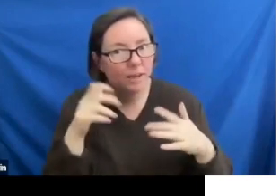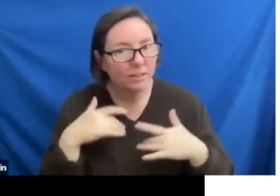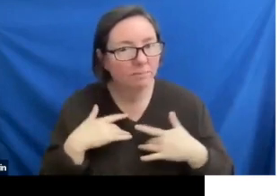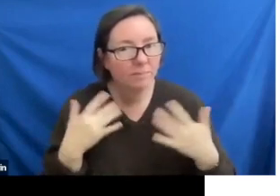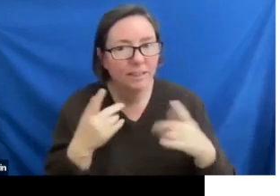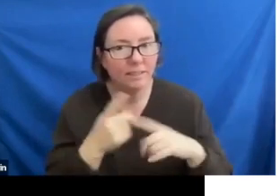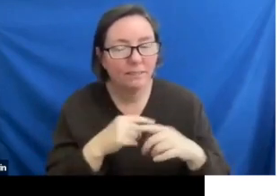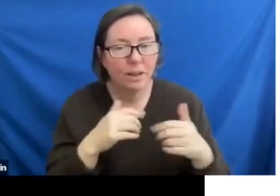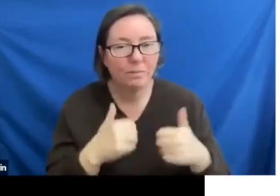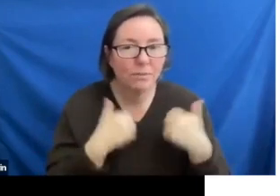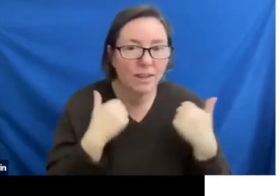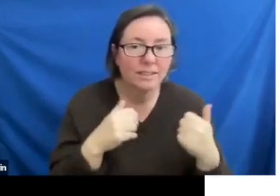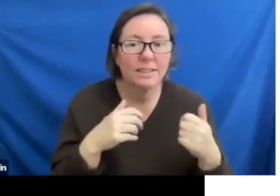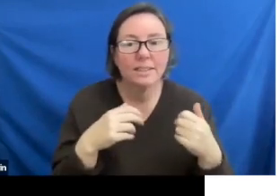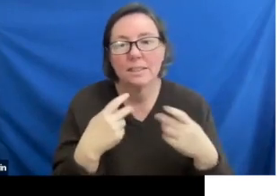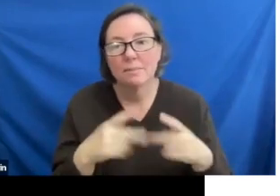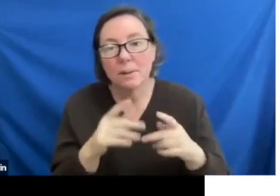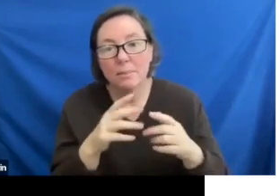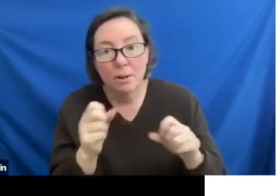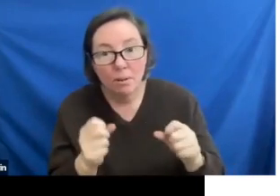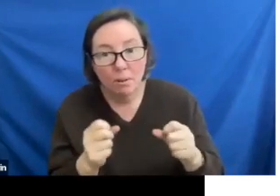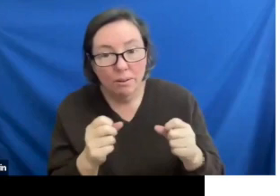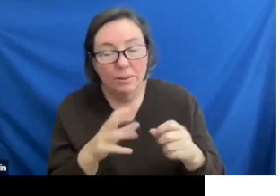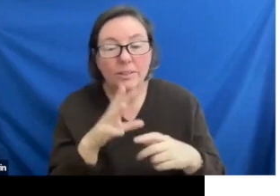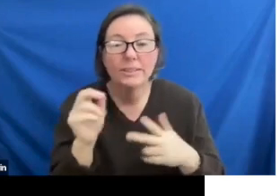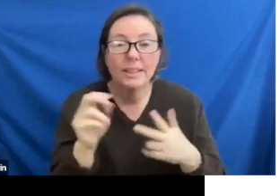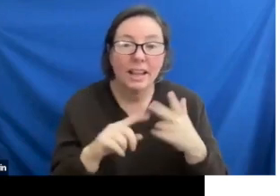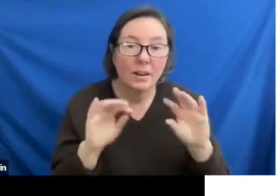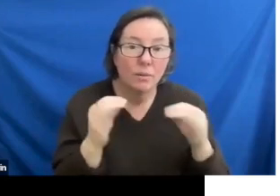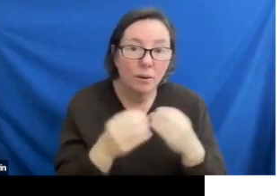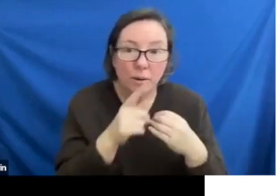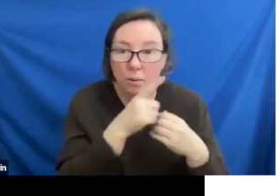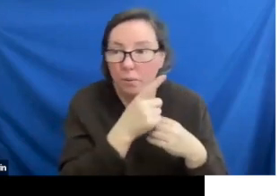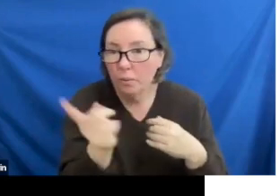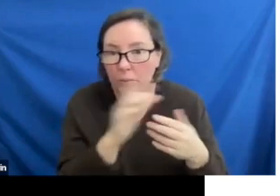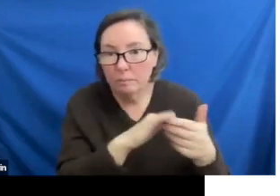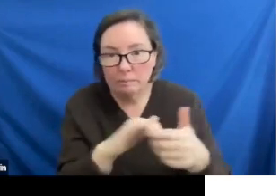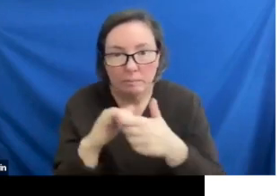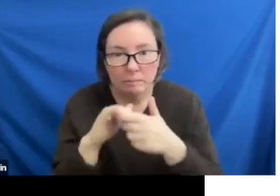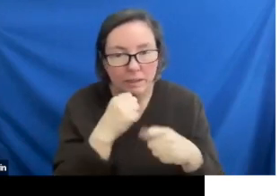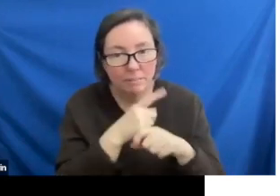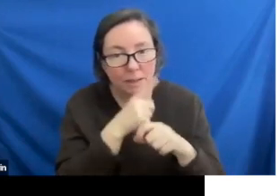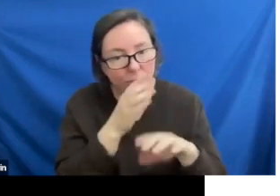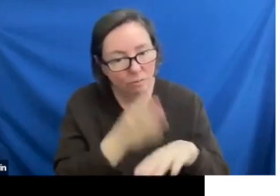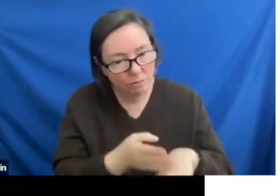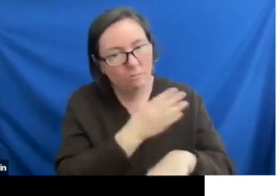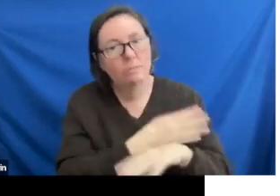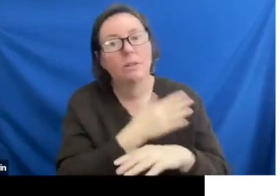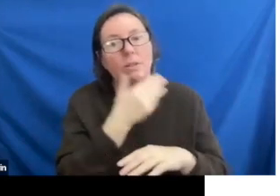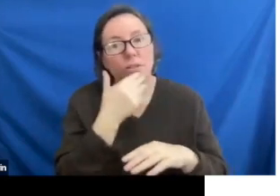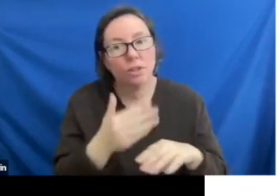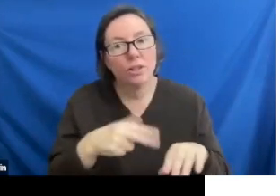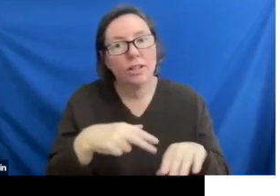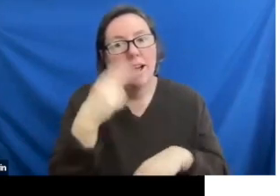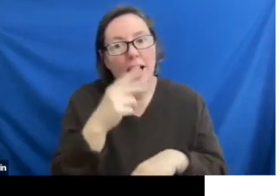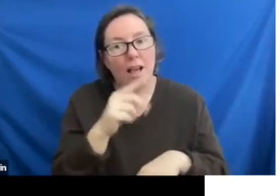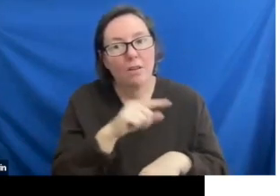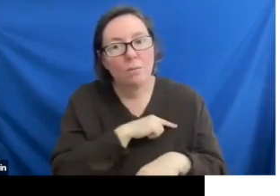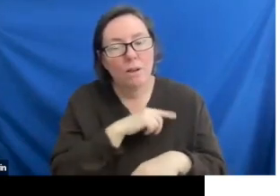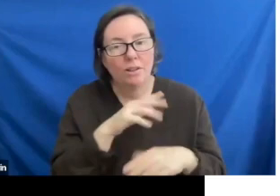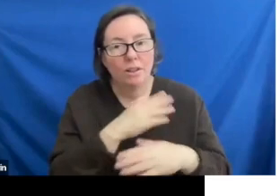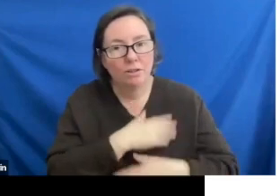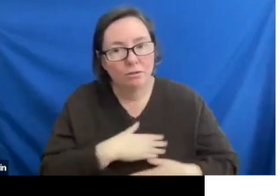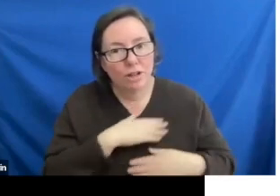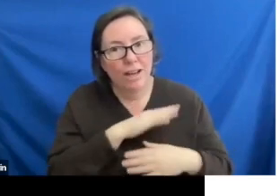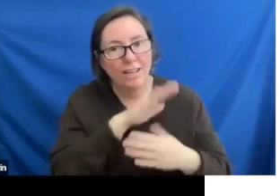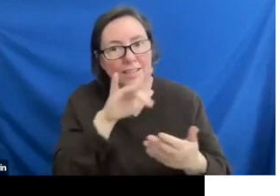and the permit holders and the organizations that have really stepped up to the plate to ensure that we have a high quality recreational space